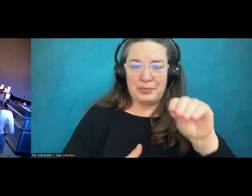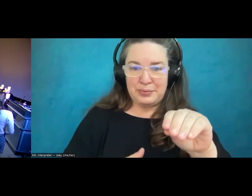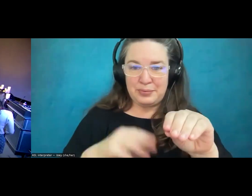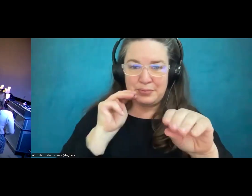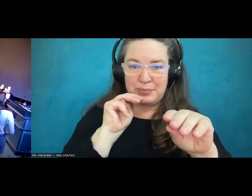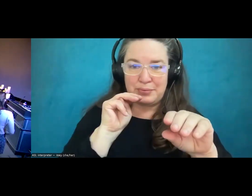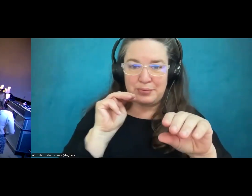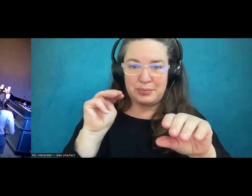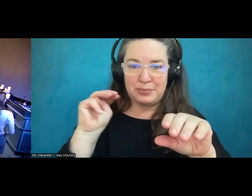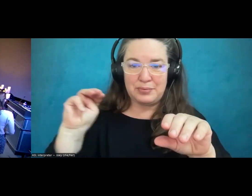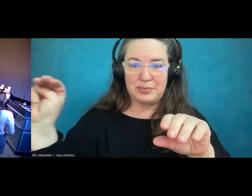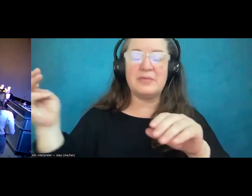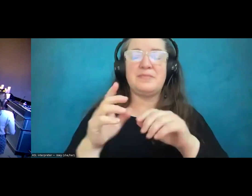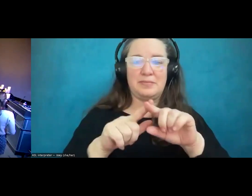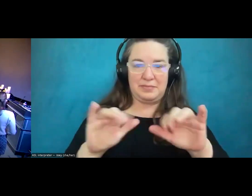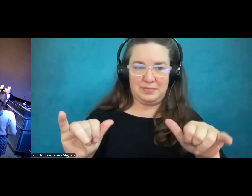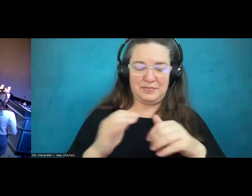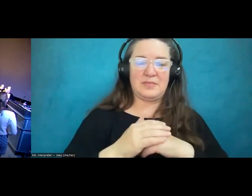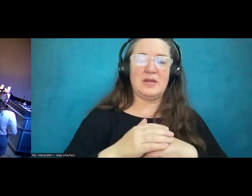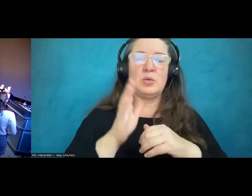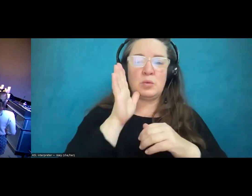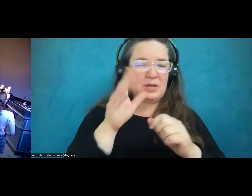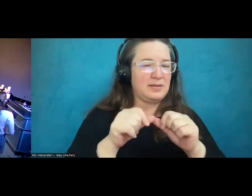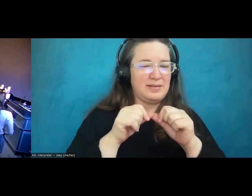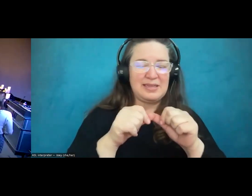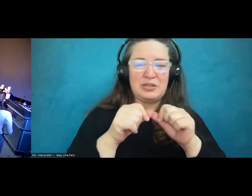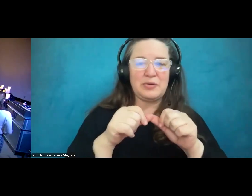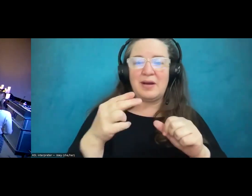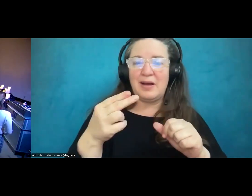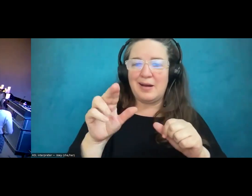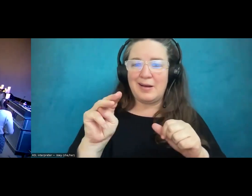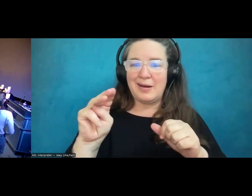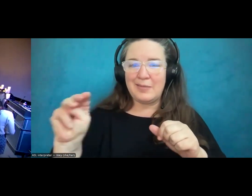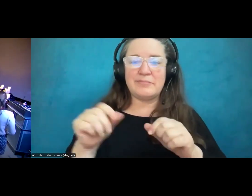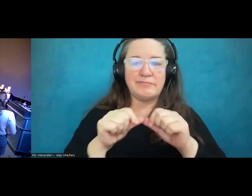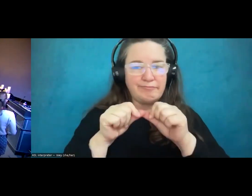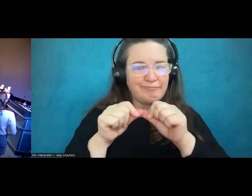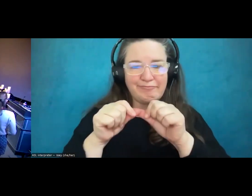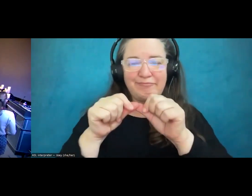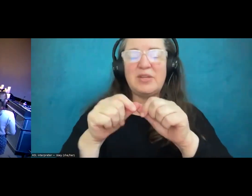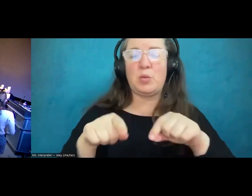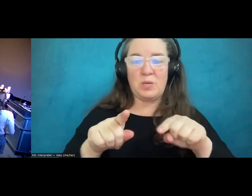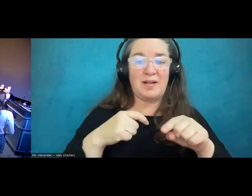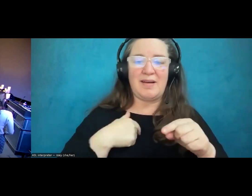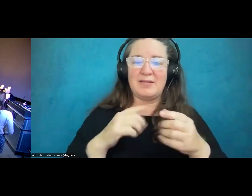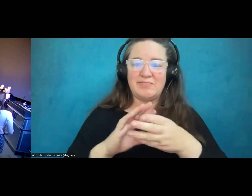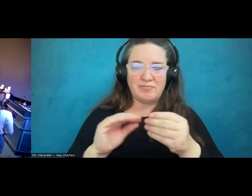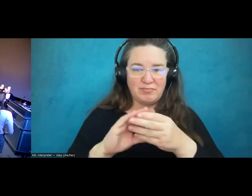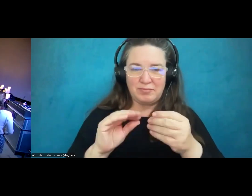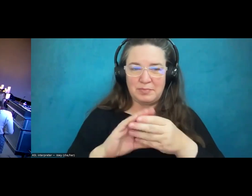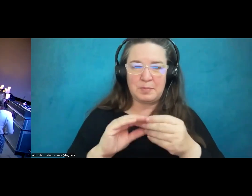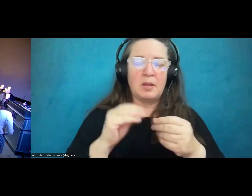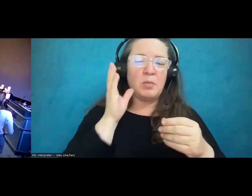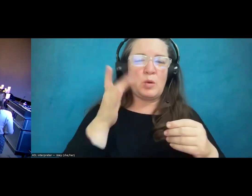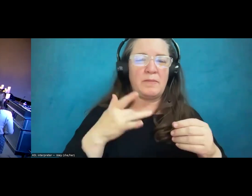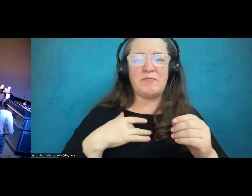of hums. You can keep it loud because what we want to do is feel that vibration in your jaw,